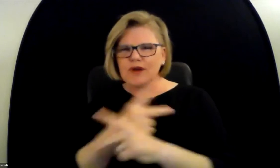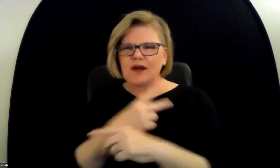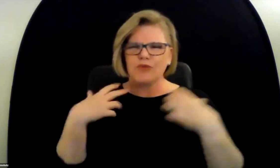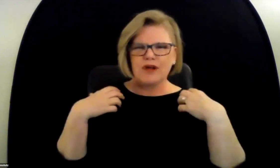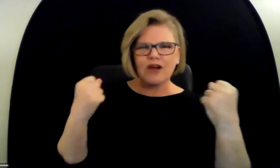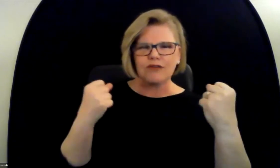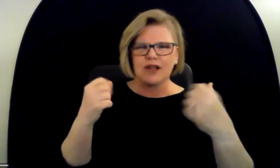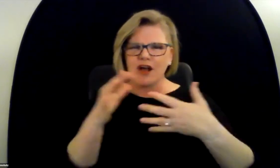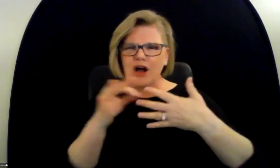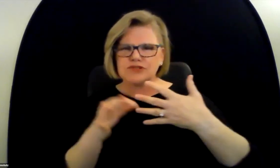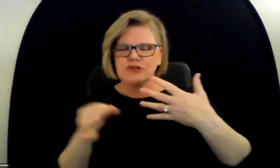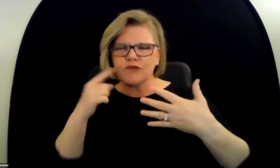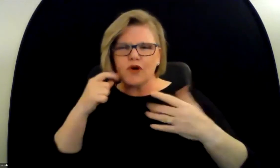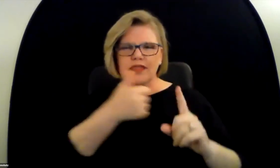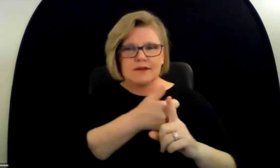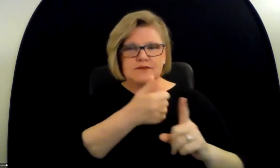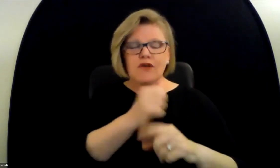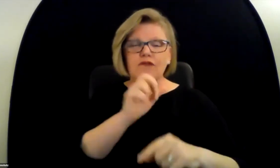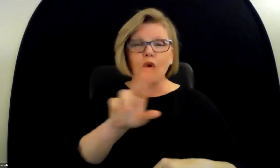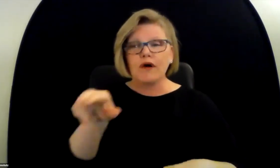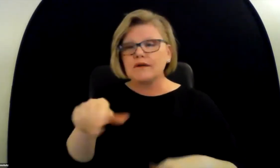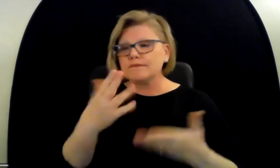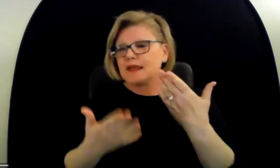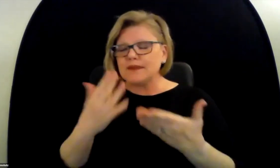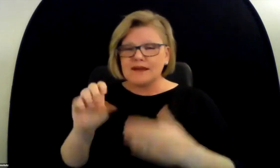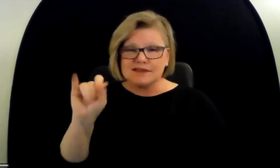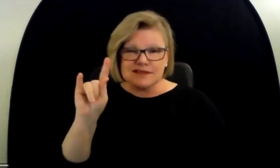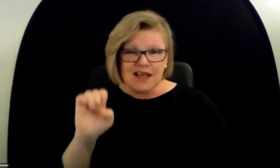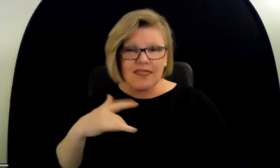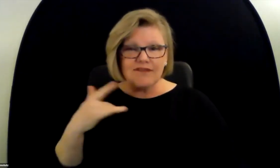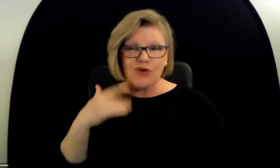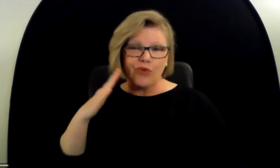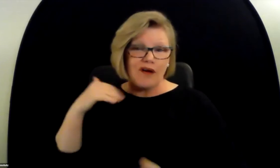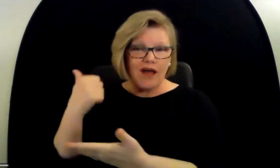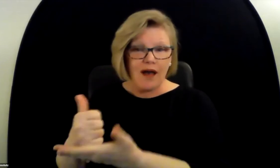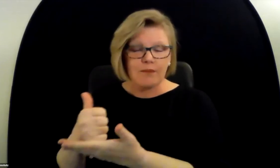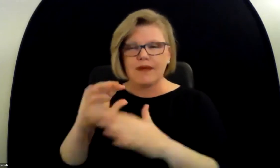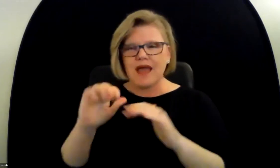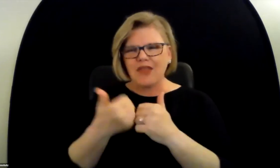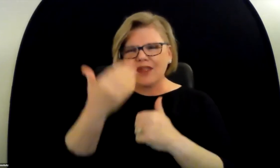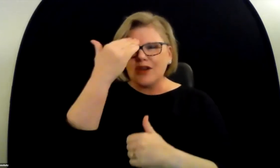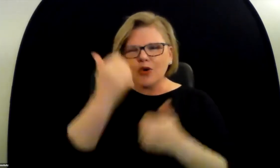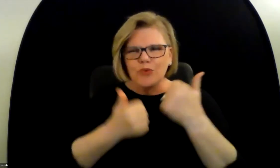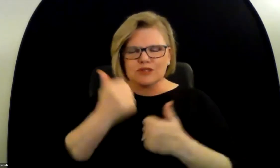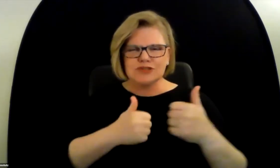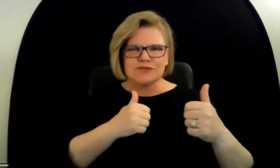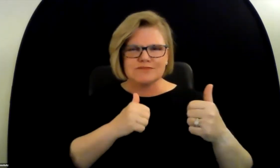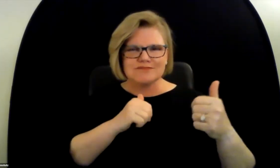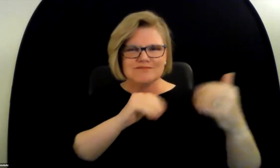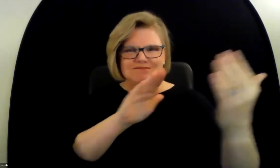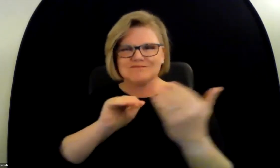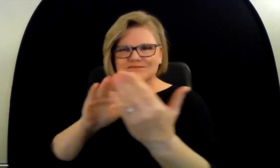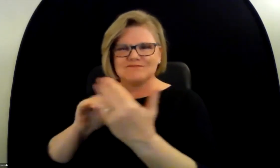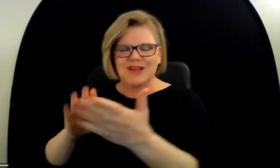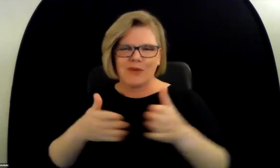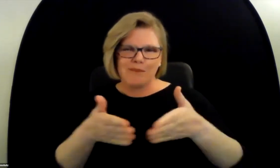themselves or a site that might help them? Like, how do they know which recovery pathway is best, if that's such a thing,